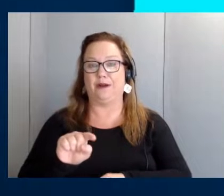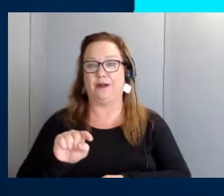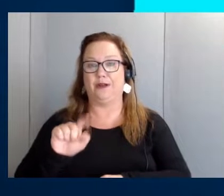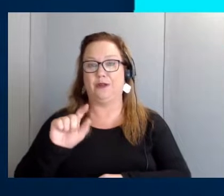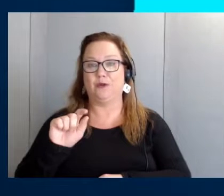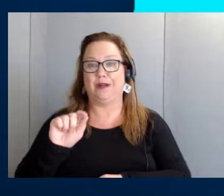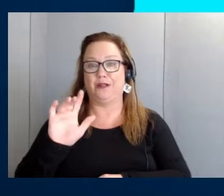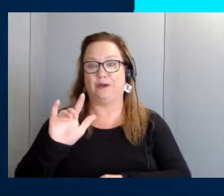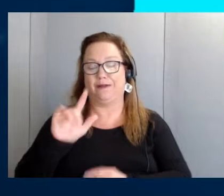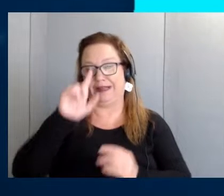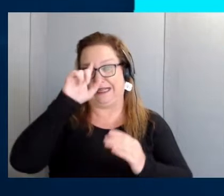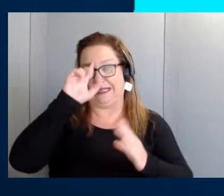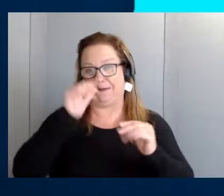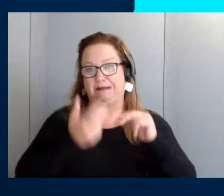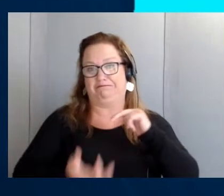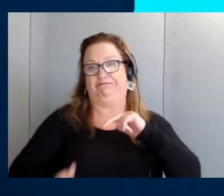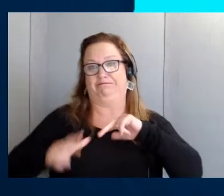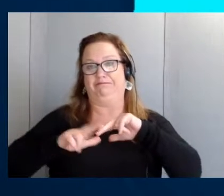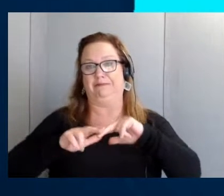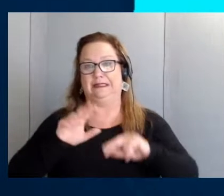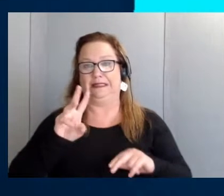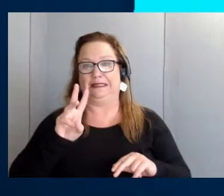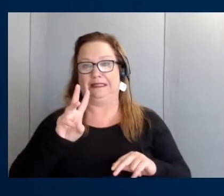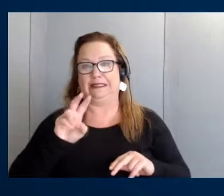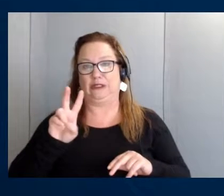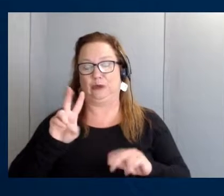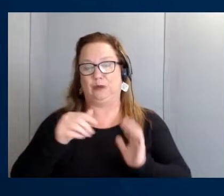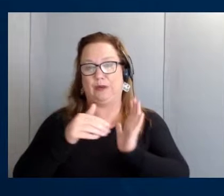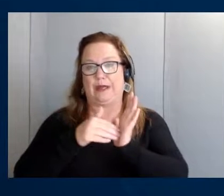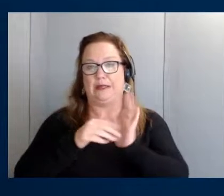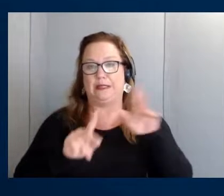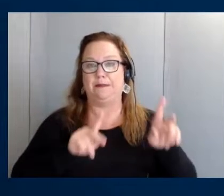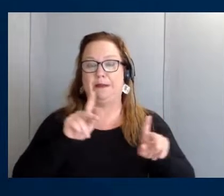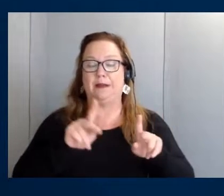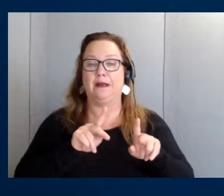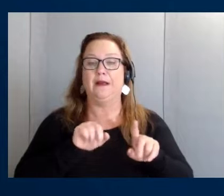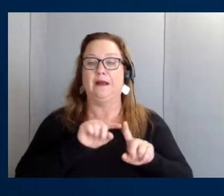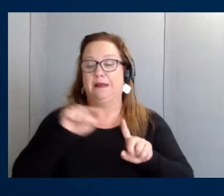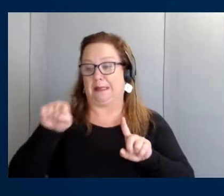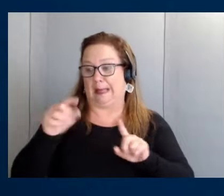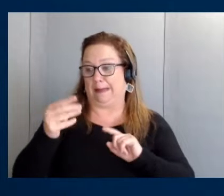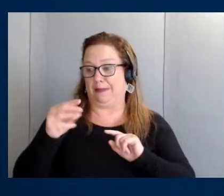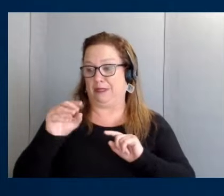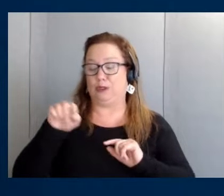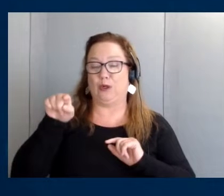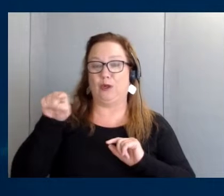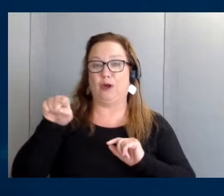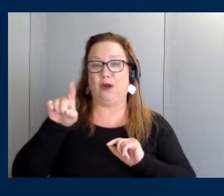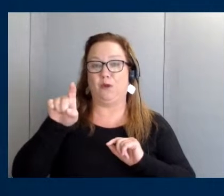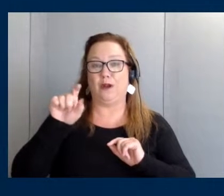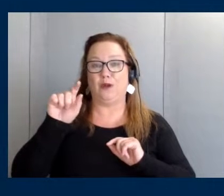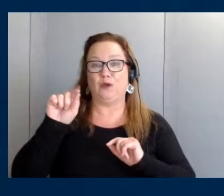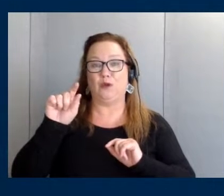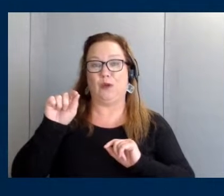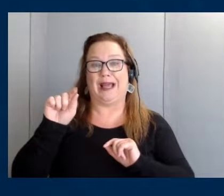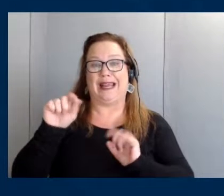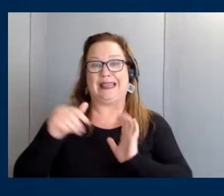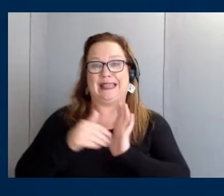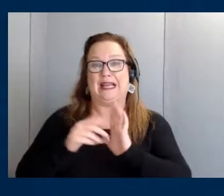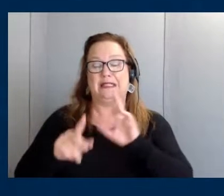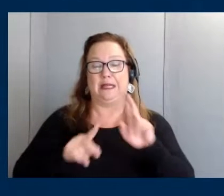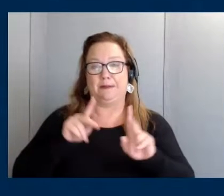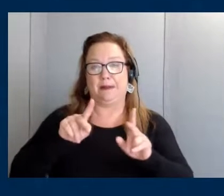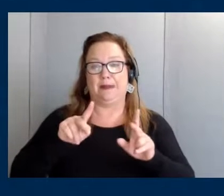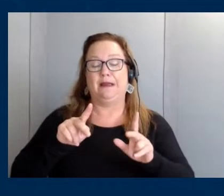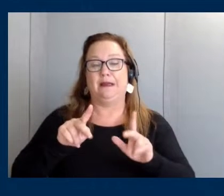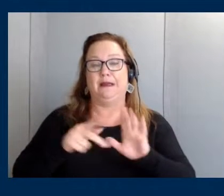number is expected to go up to 62,000 people. Across the state line in Missouri, 120,000 people were